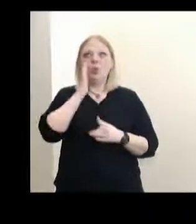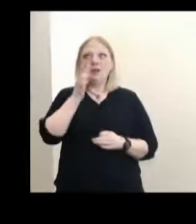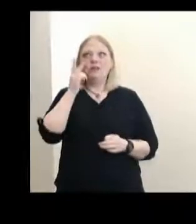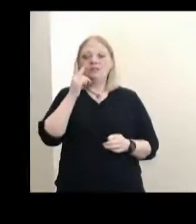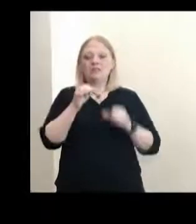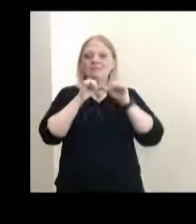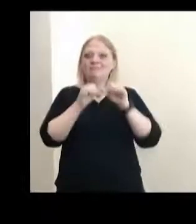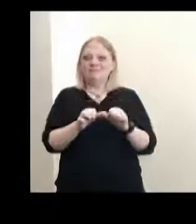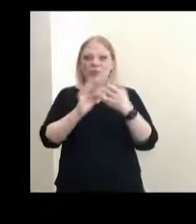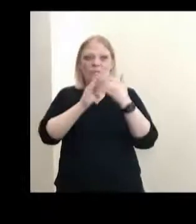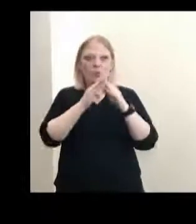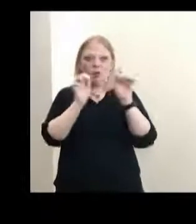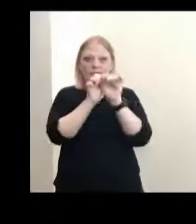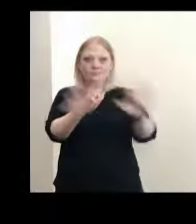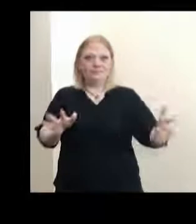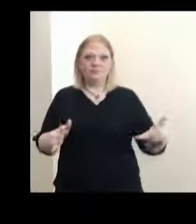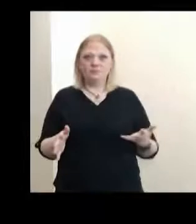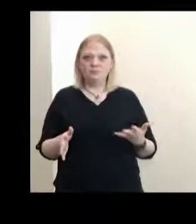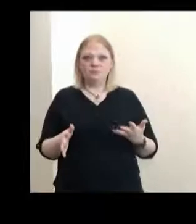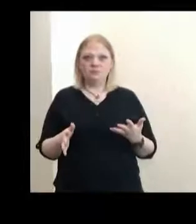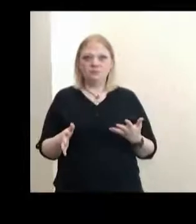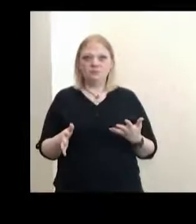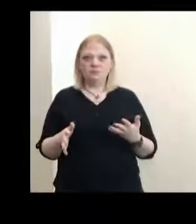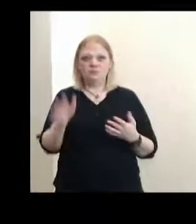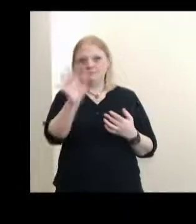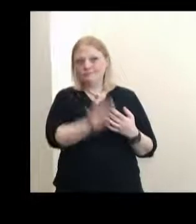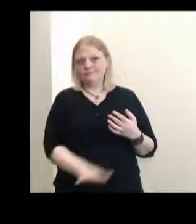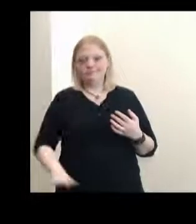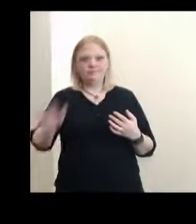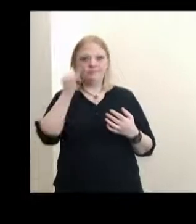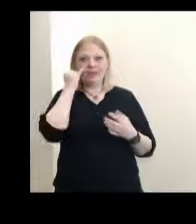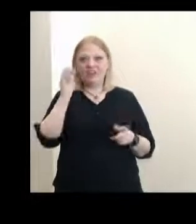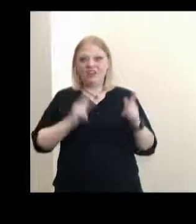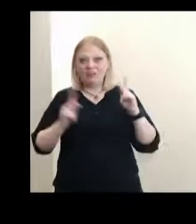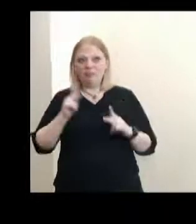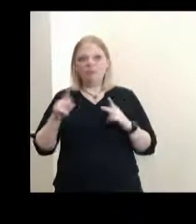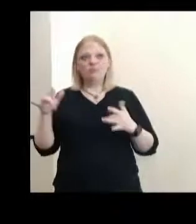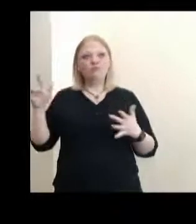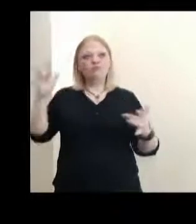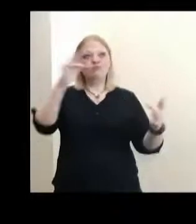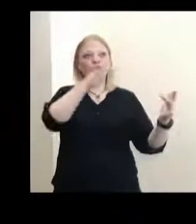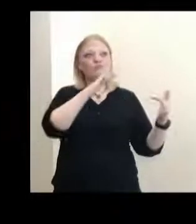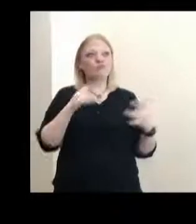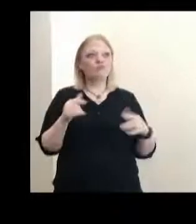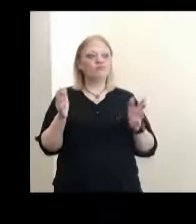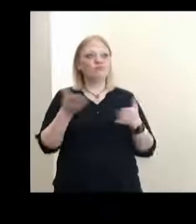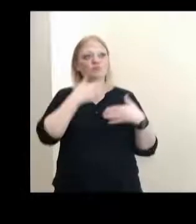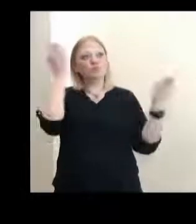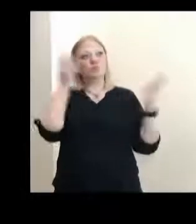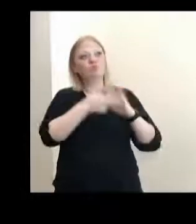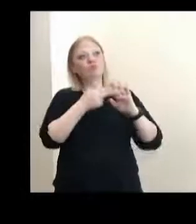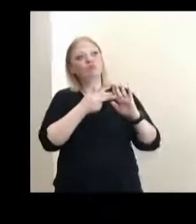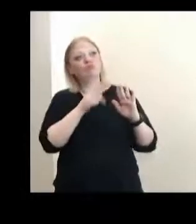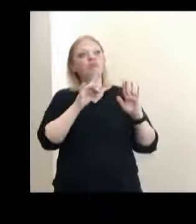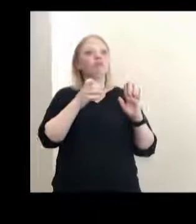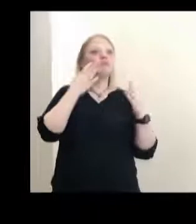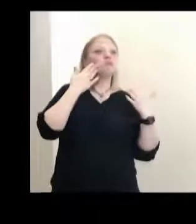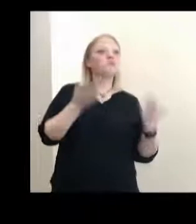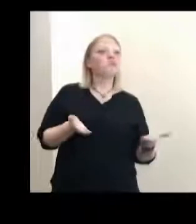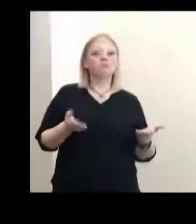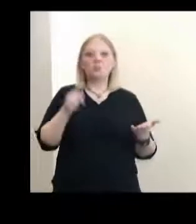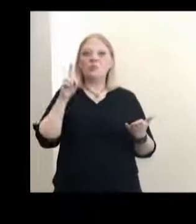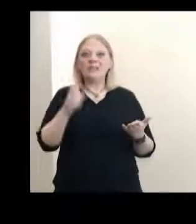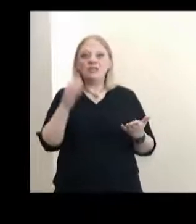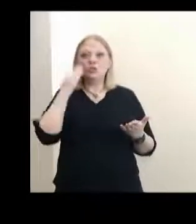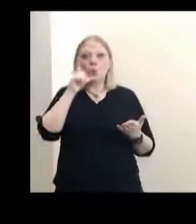see community transmission spread within the community if people are walking around undiagnosed. So we have to find out who's